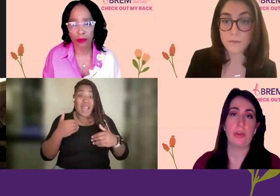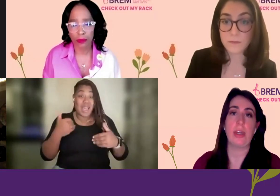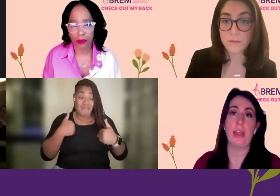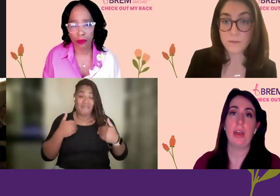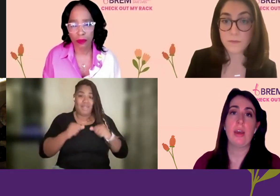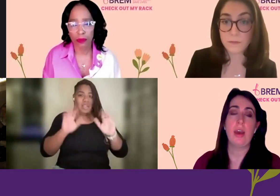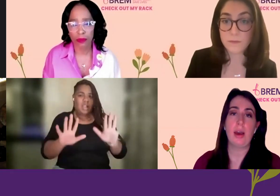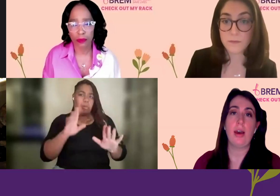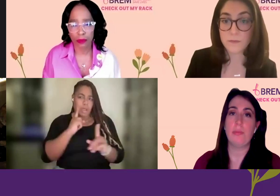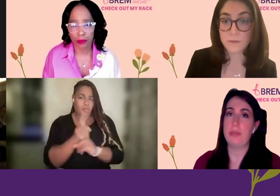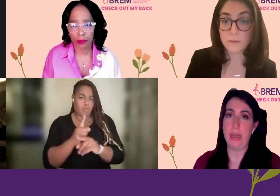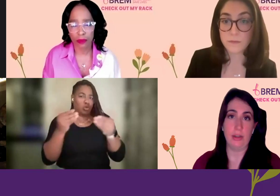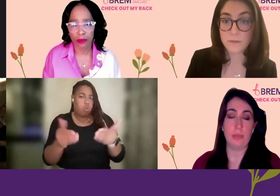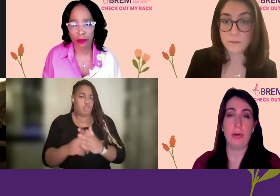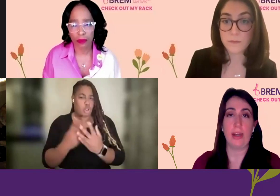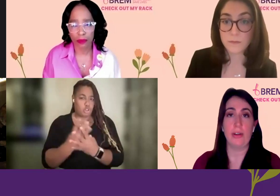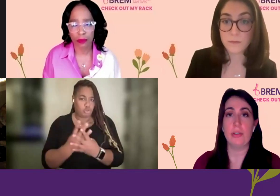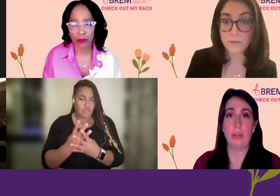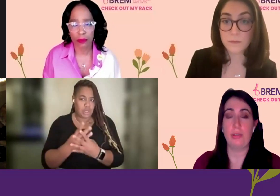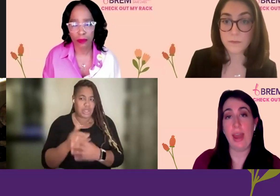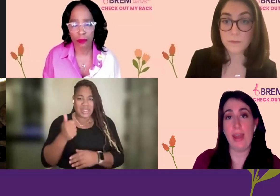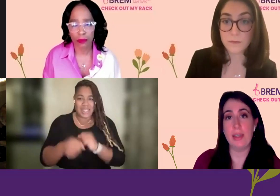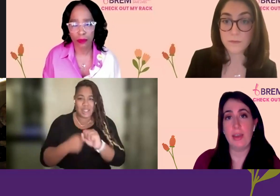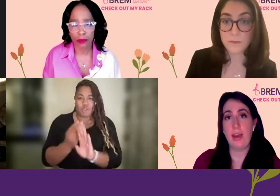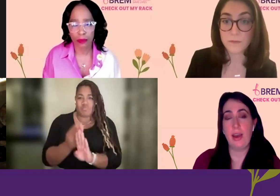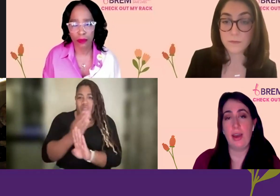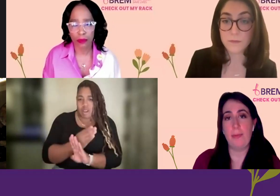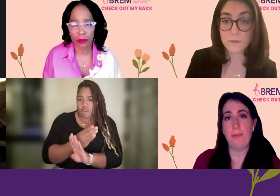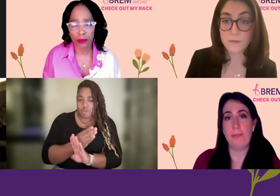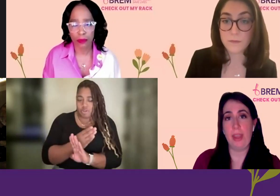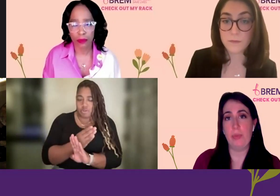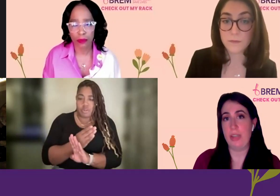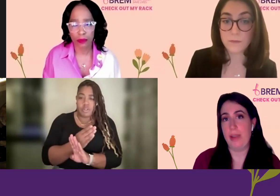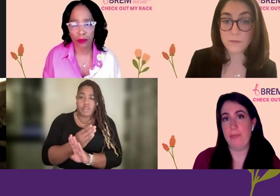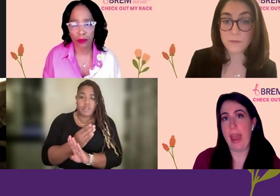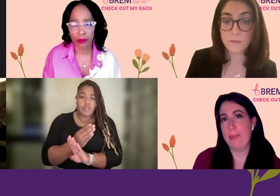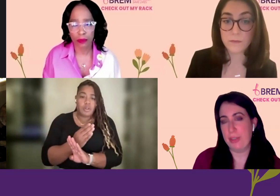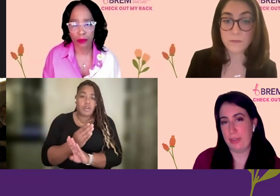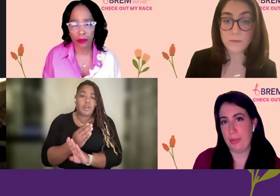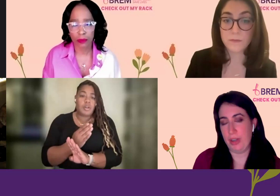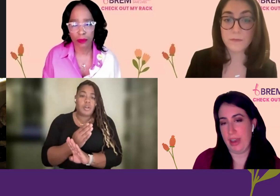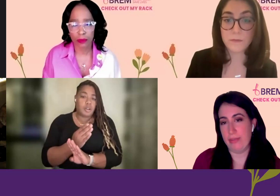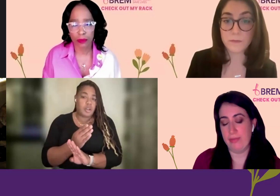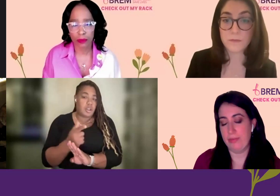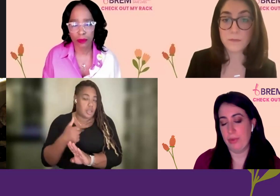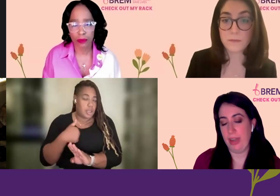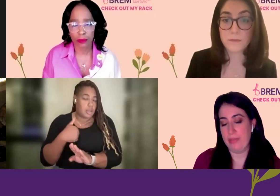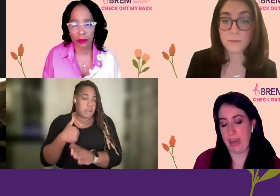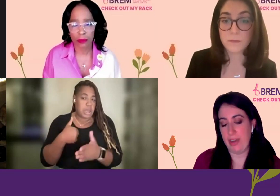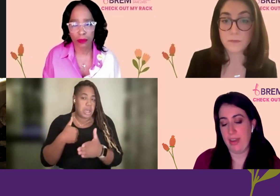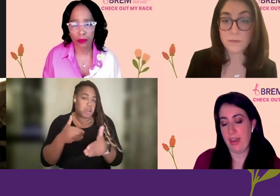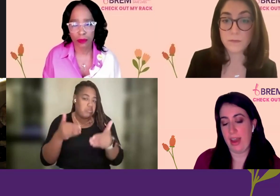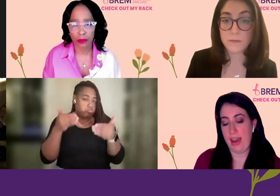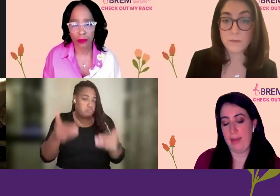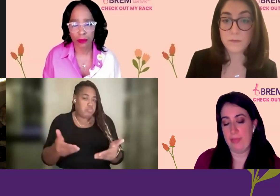start screening 10 years prior to that, which I absolutely would have